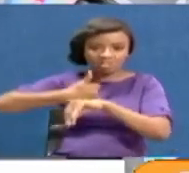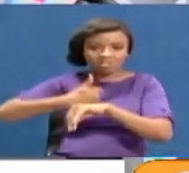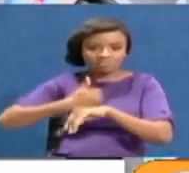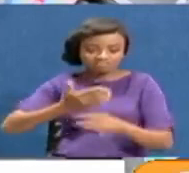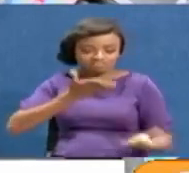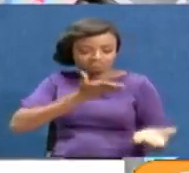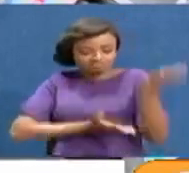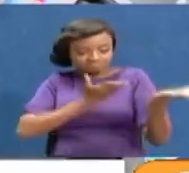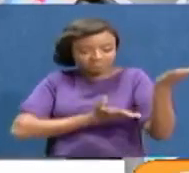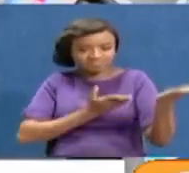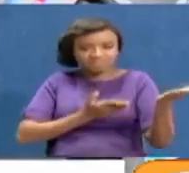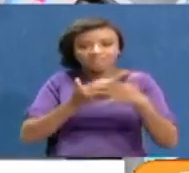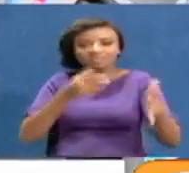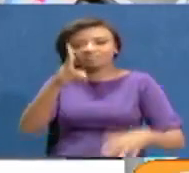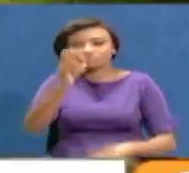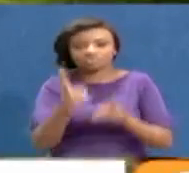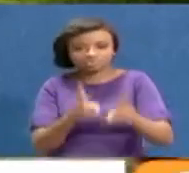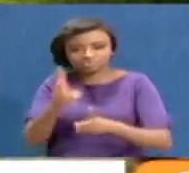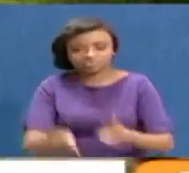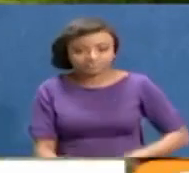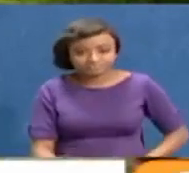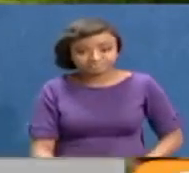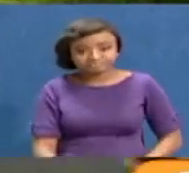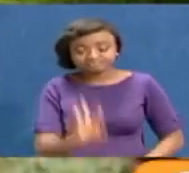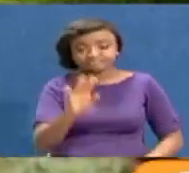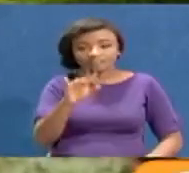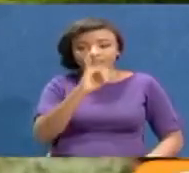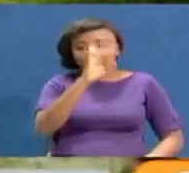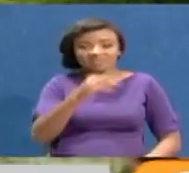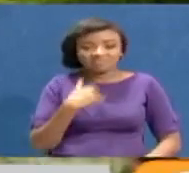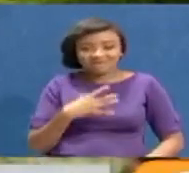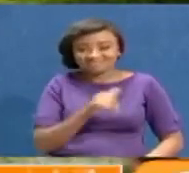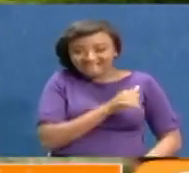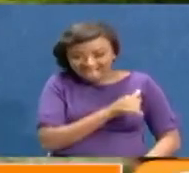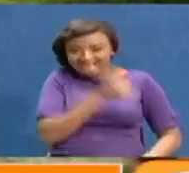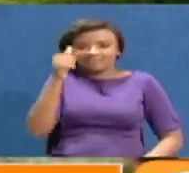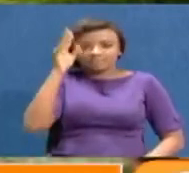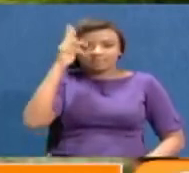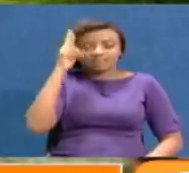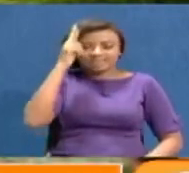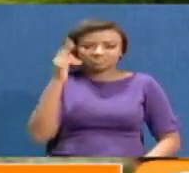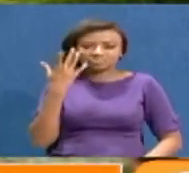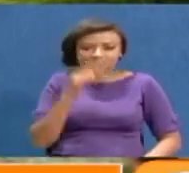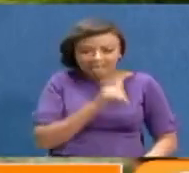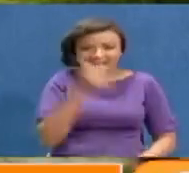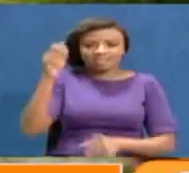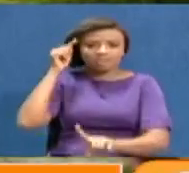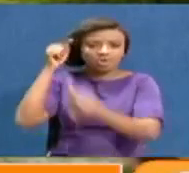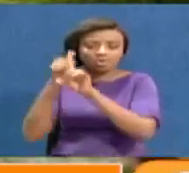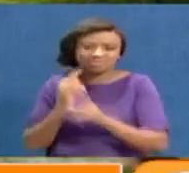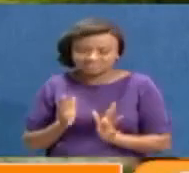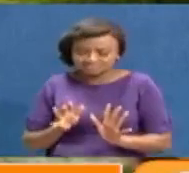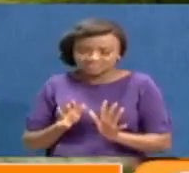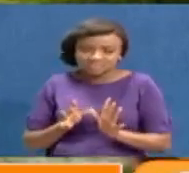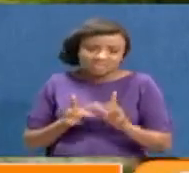their opponents before 2022 election. If we have other motives, then a contentious